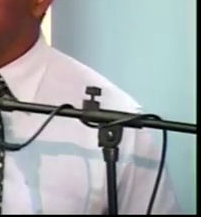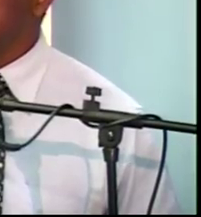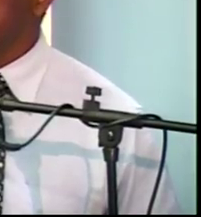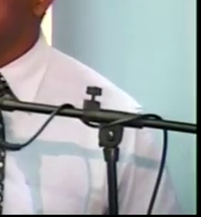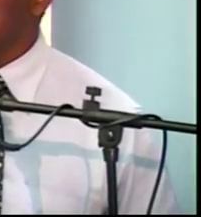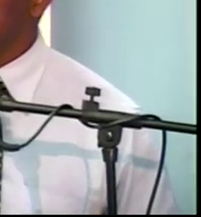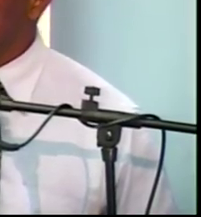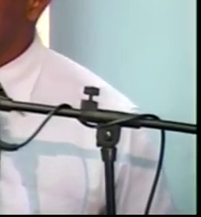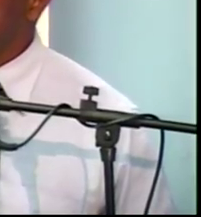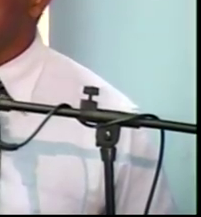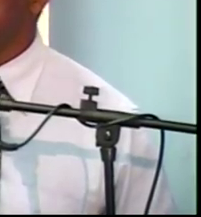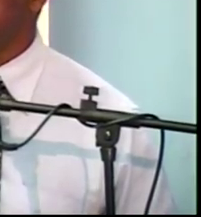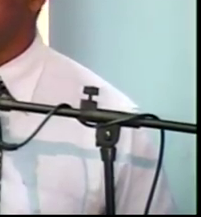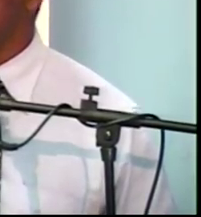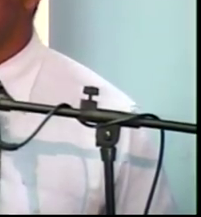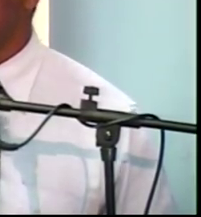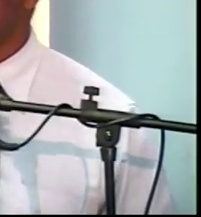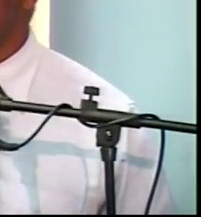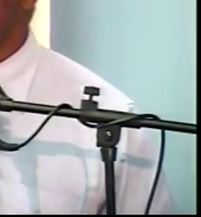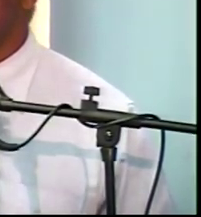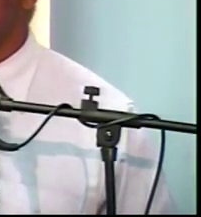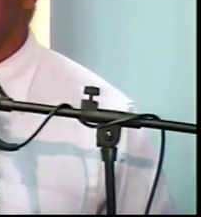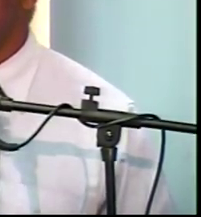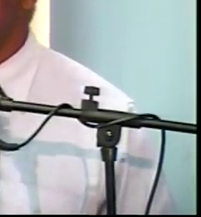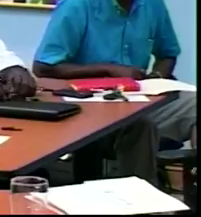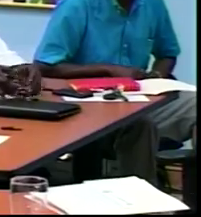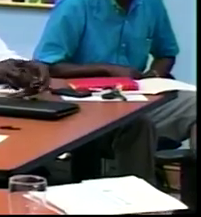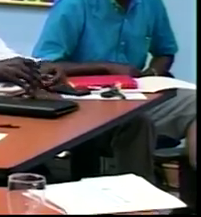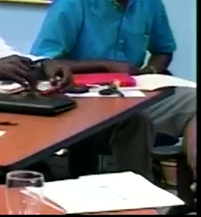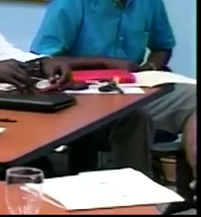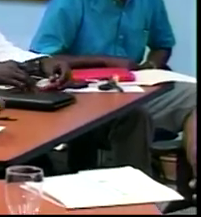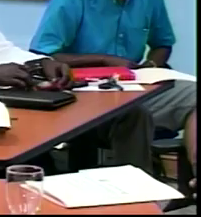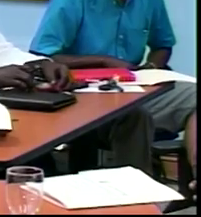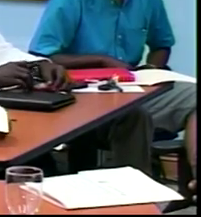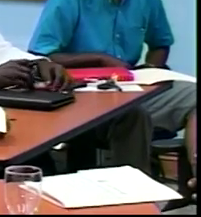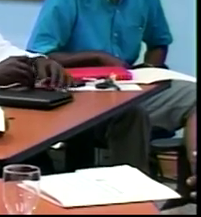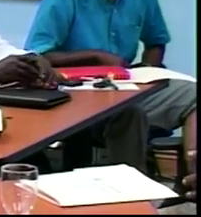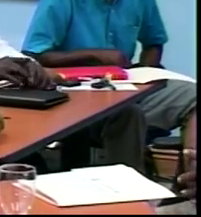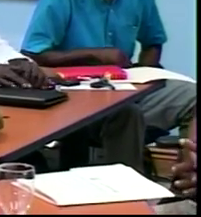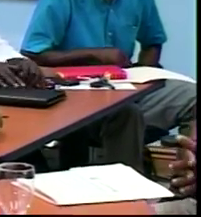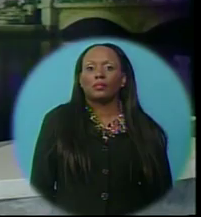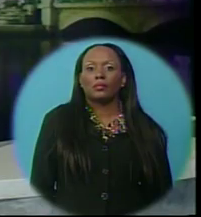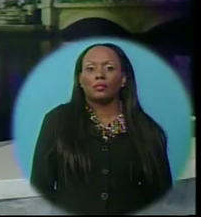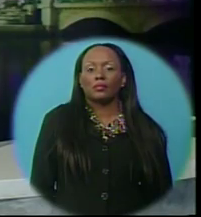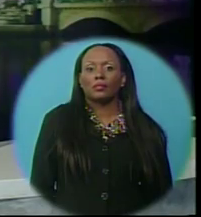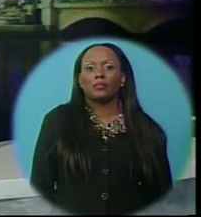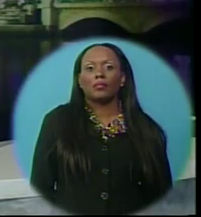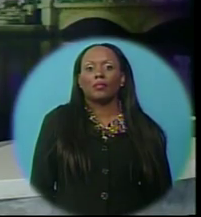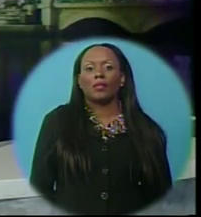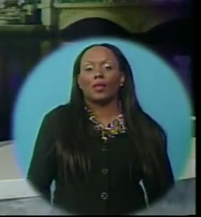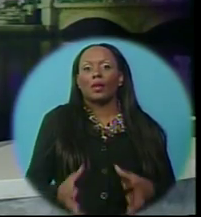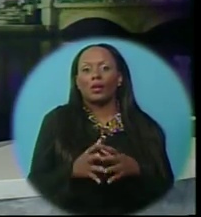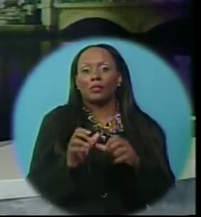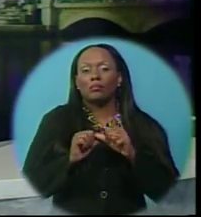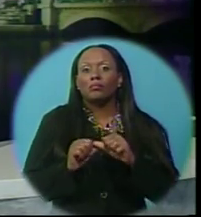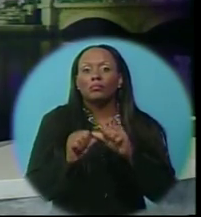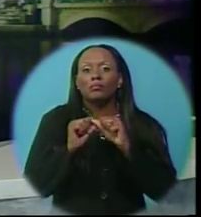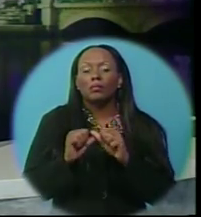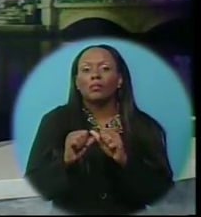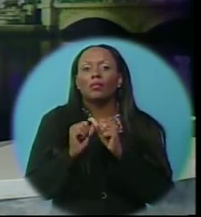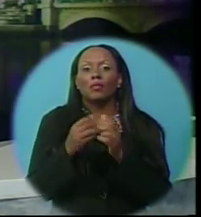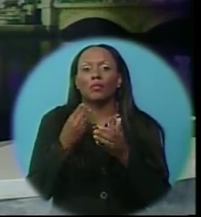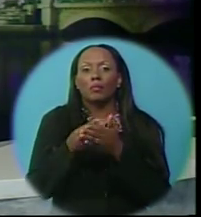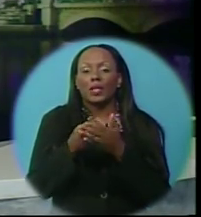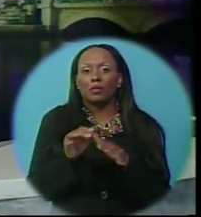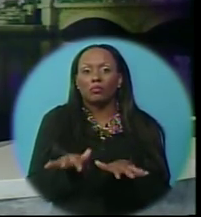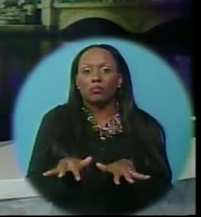can stimulate, we have a constant flow into agro-industry. Ryan Broom, CBC News. Efforts continue to raise funds